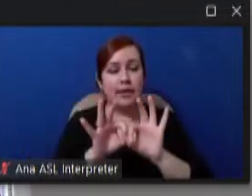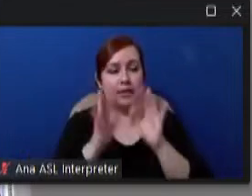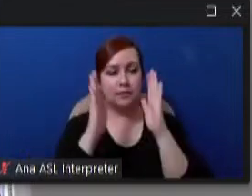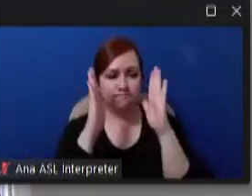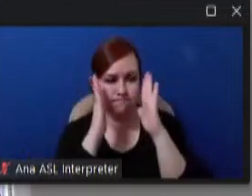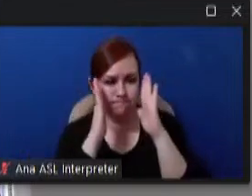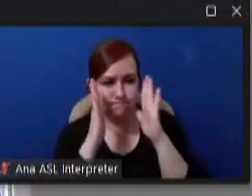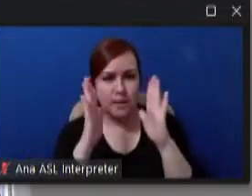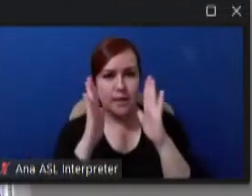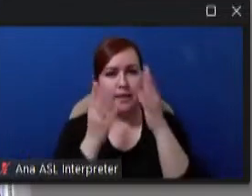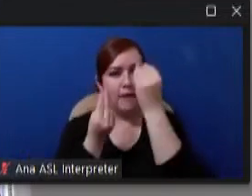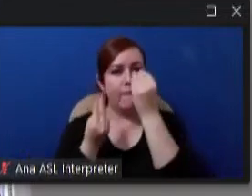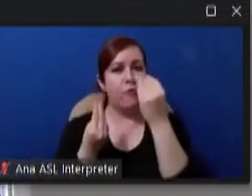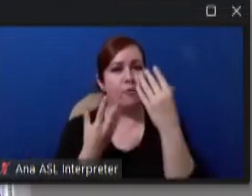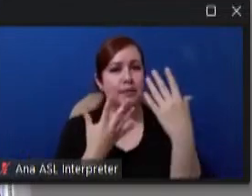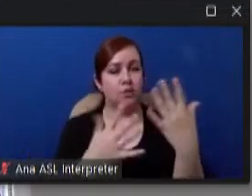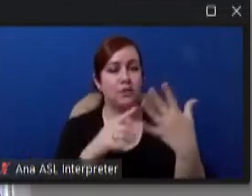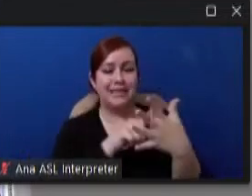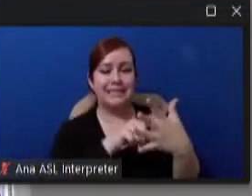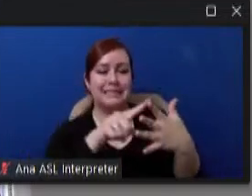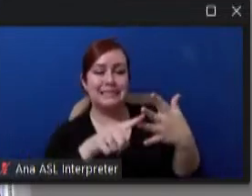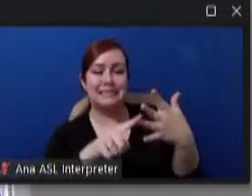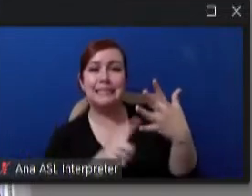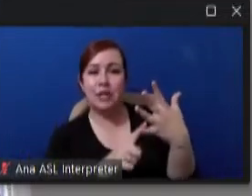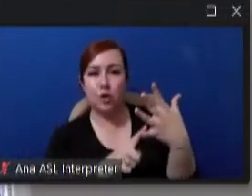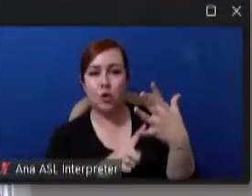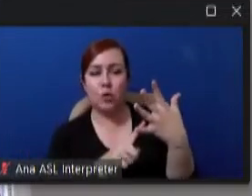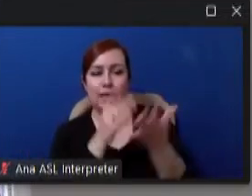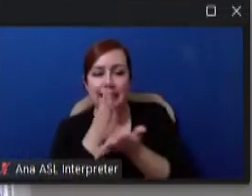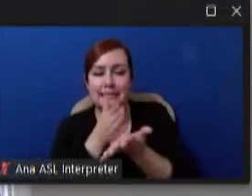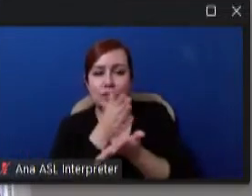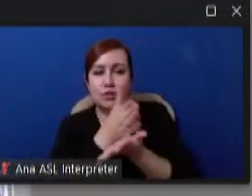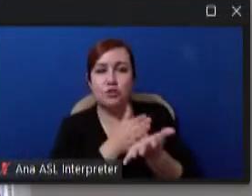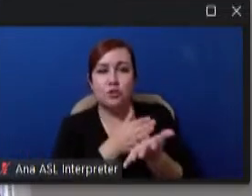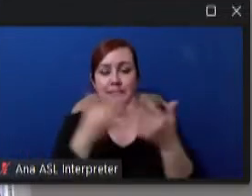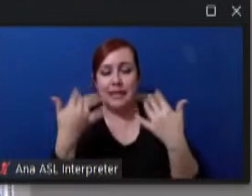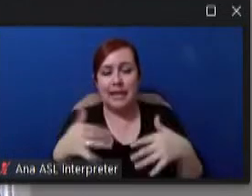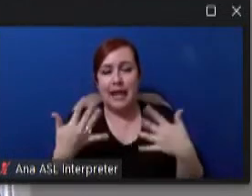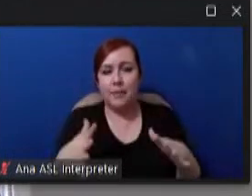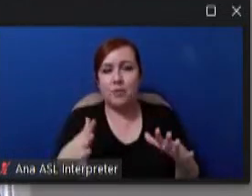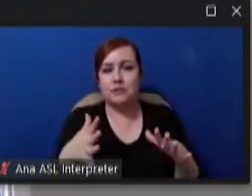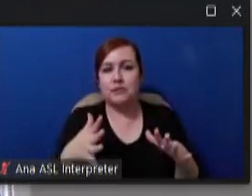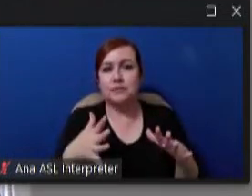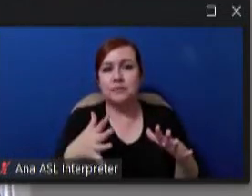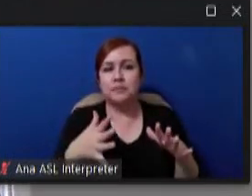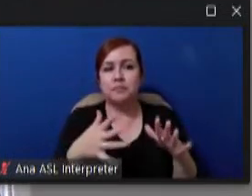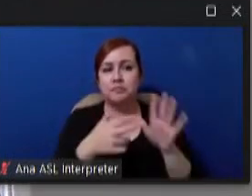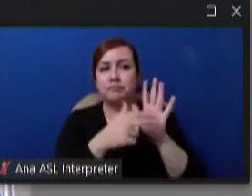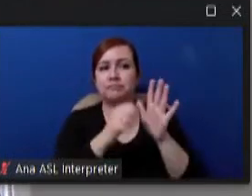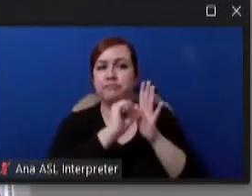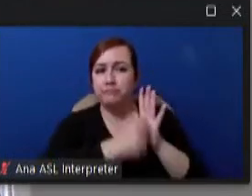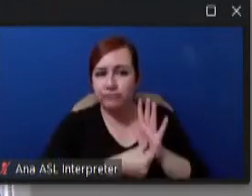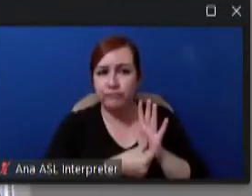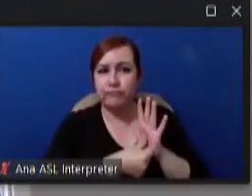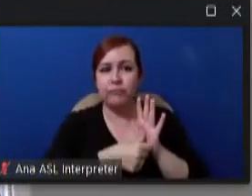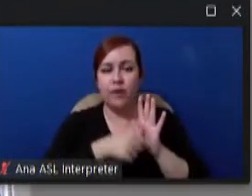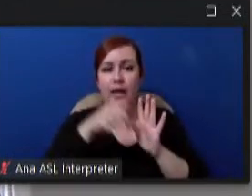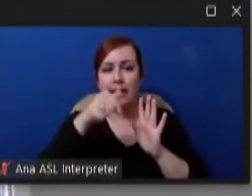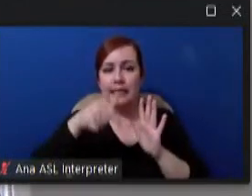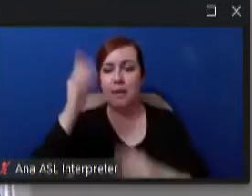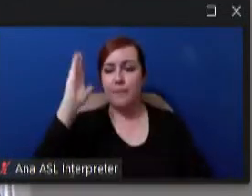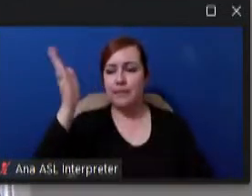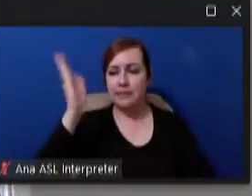that there be differentiated care in 5 different institutions, which we have identified in